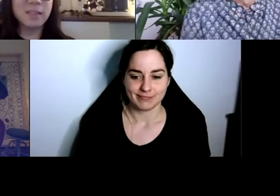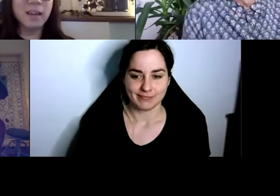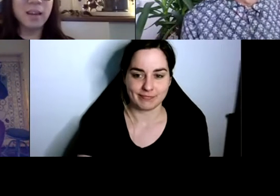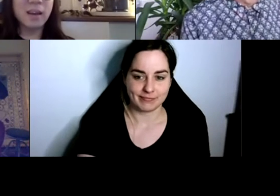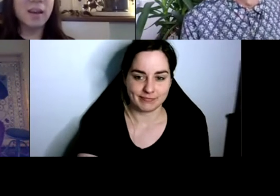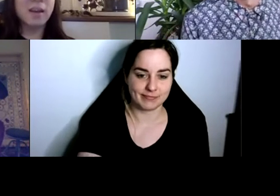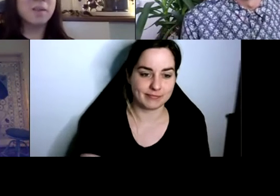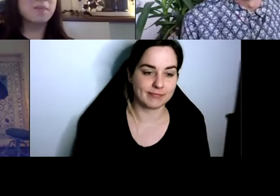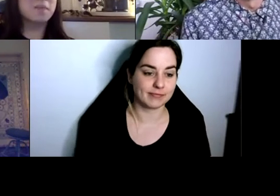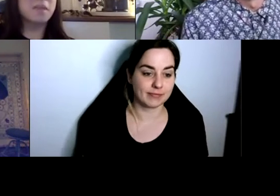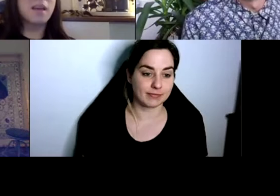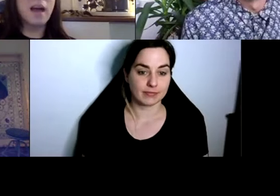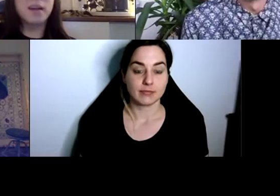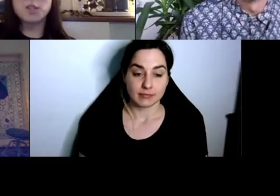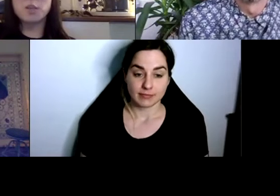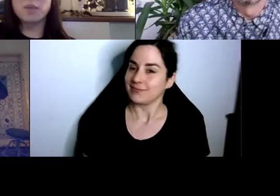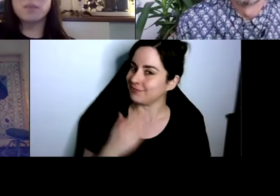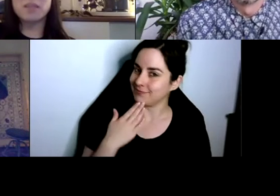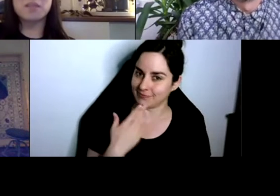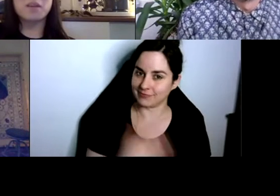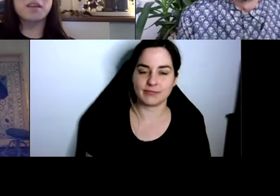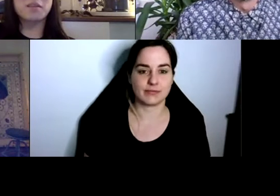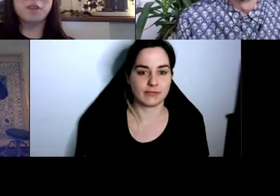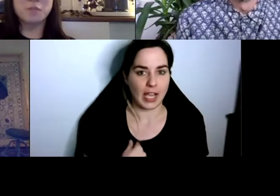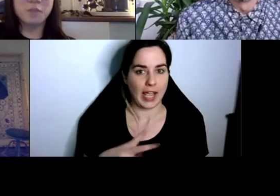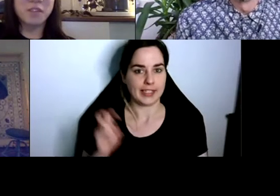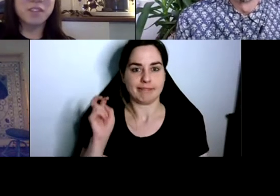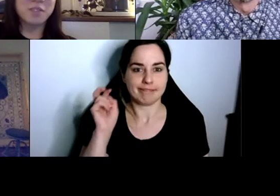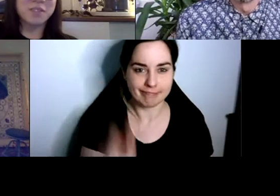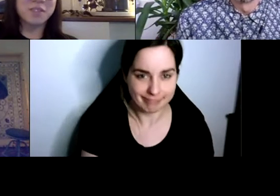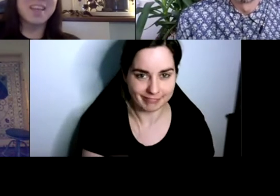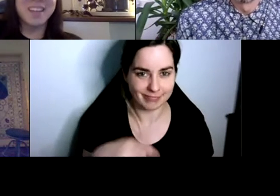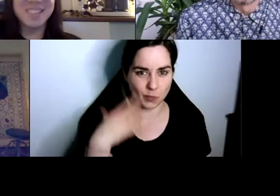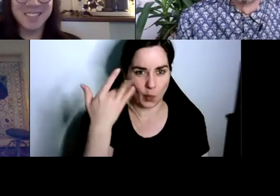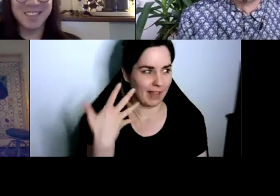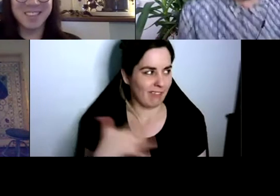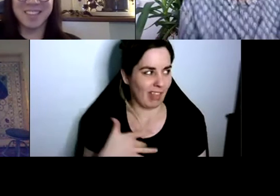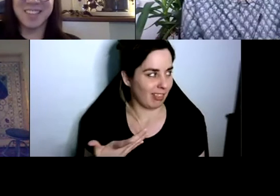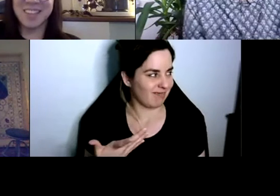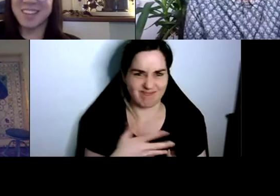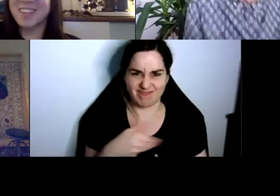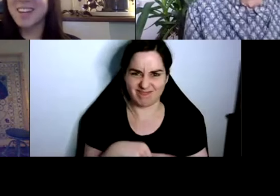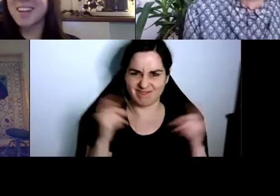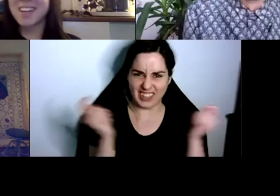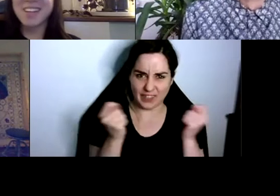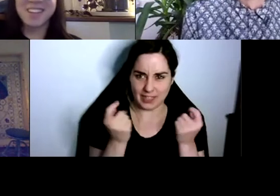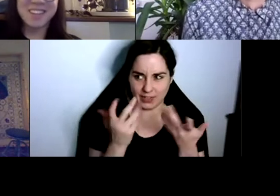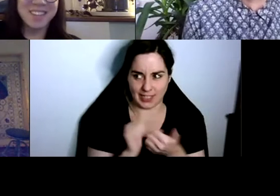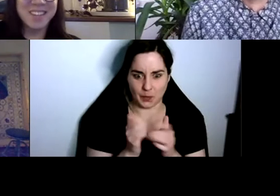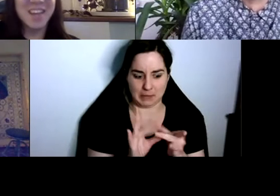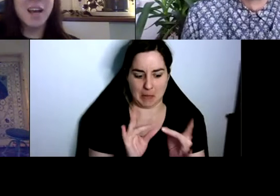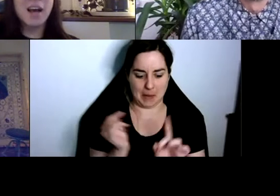Thanks. Yeah. I didn't jump in because I'm not that involved with festival. I didn't know how to say